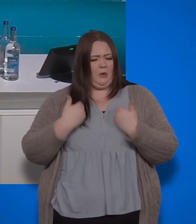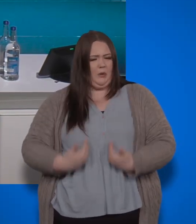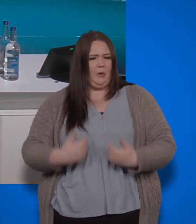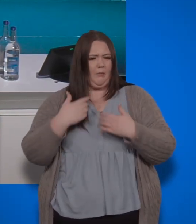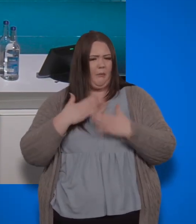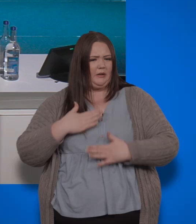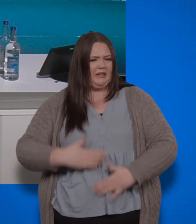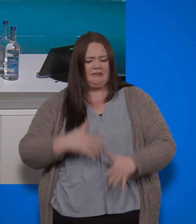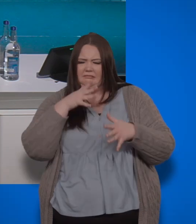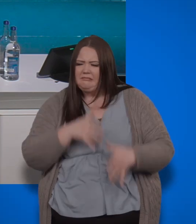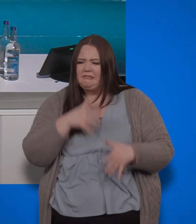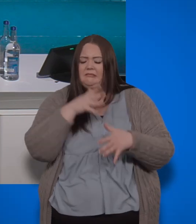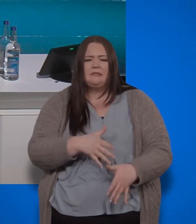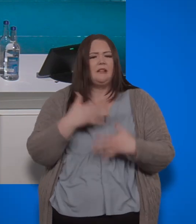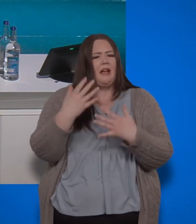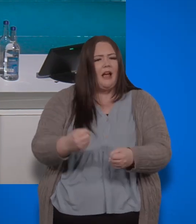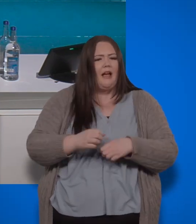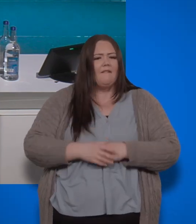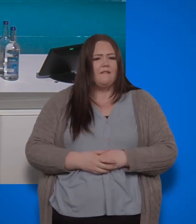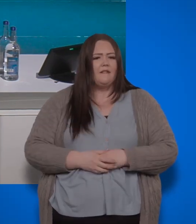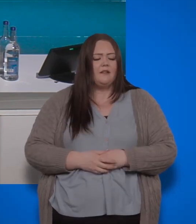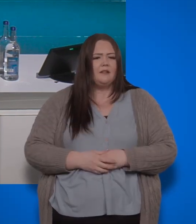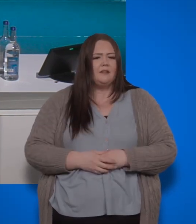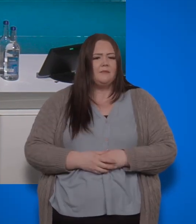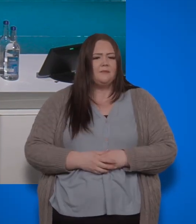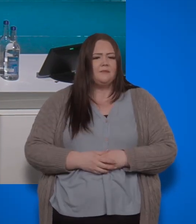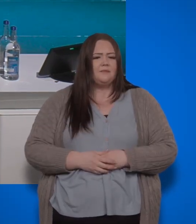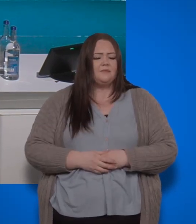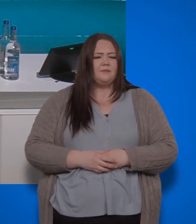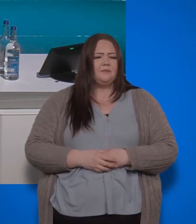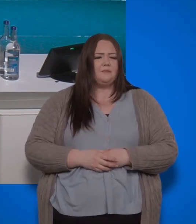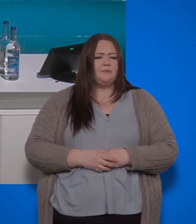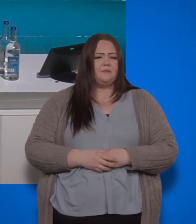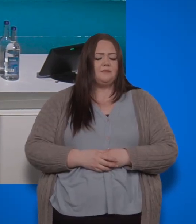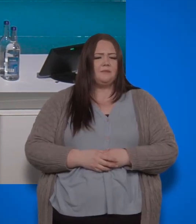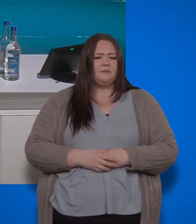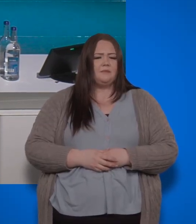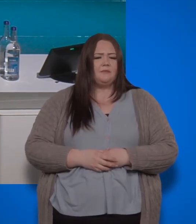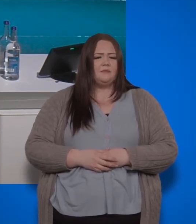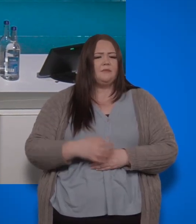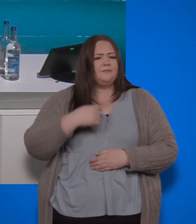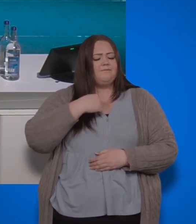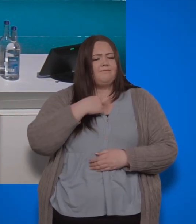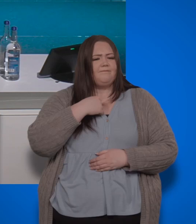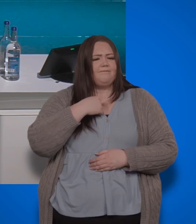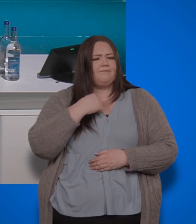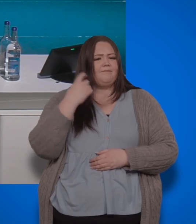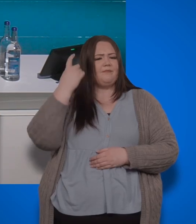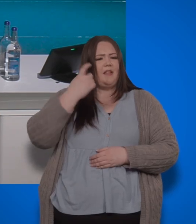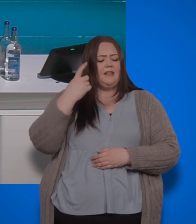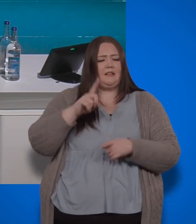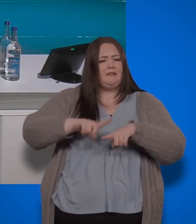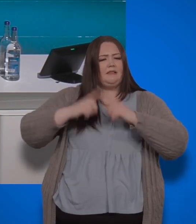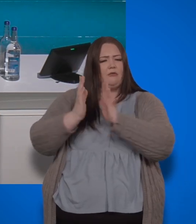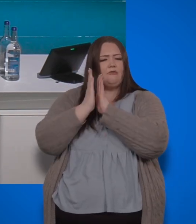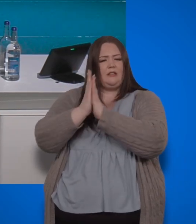of disgust about the human body, is it again a sort of, there's a religious overtone there. And I think that the